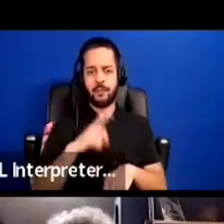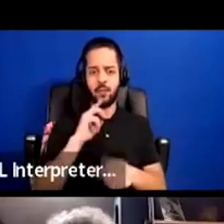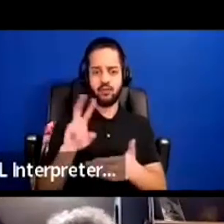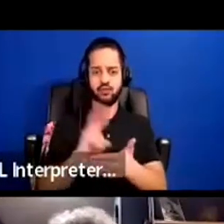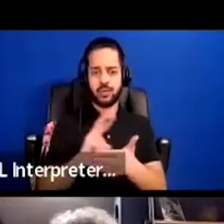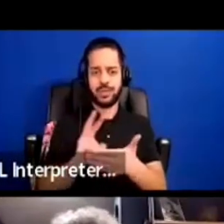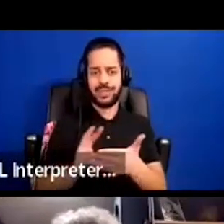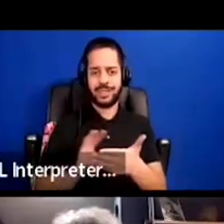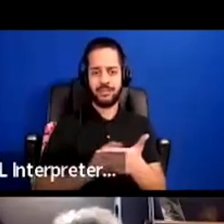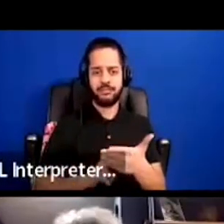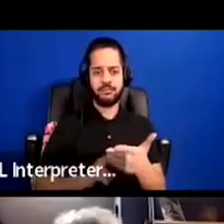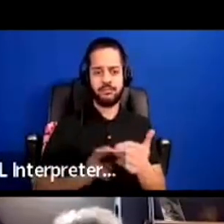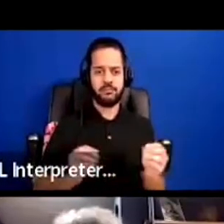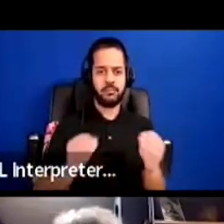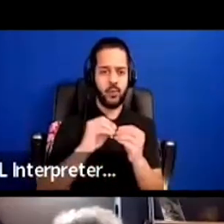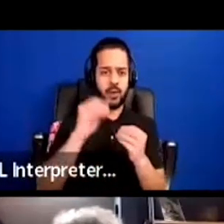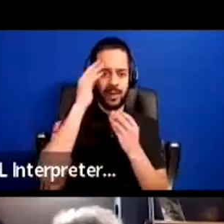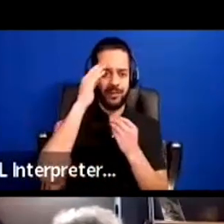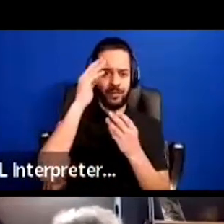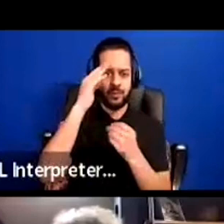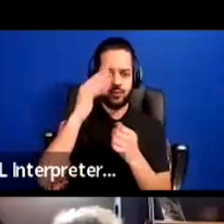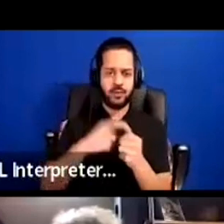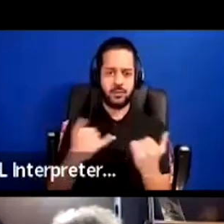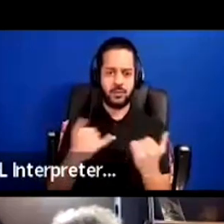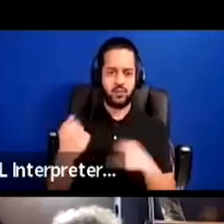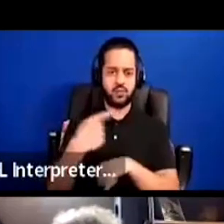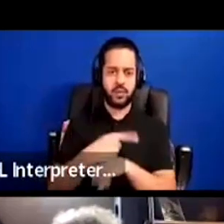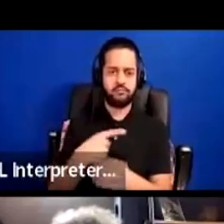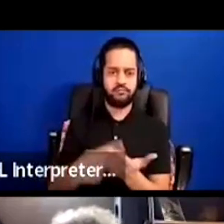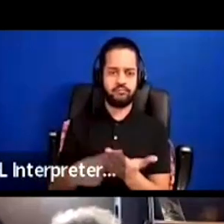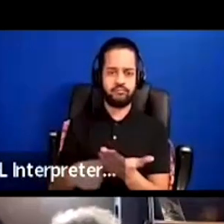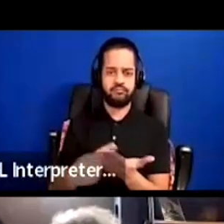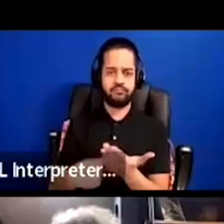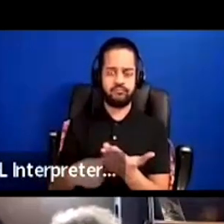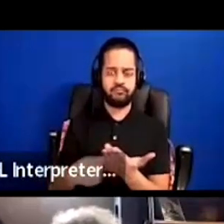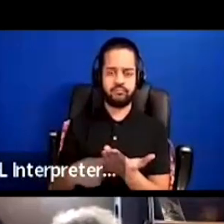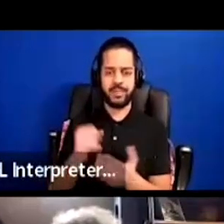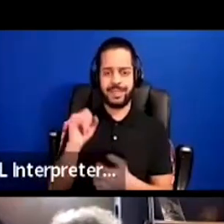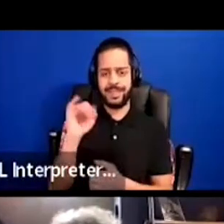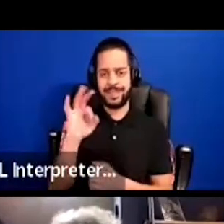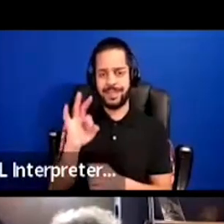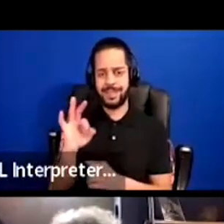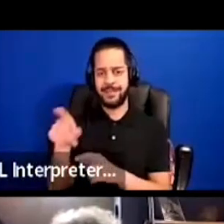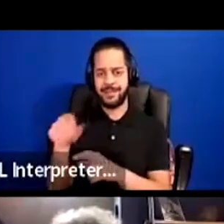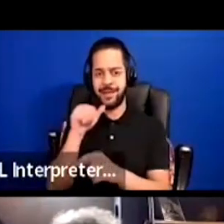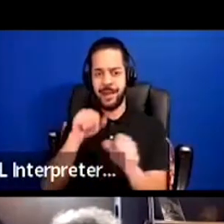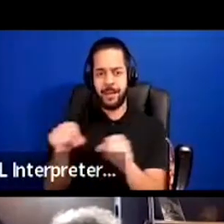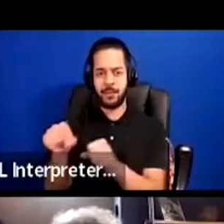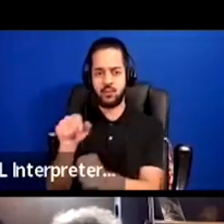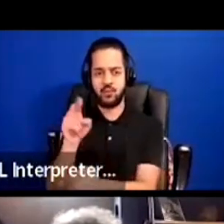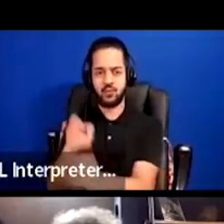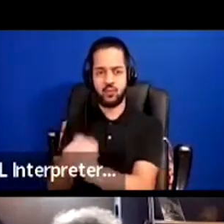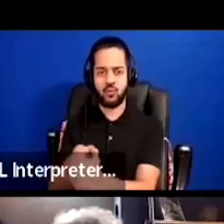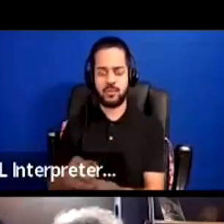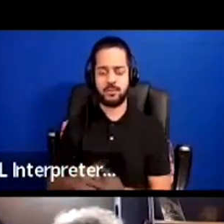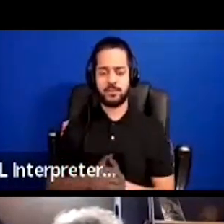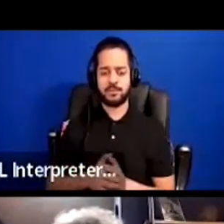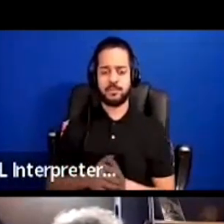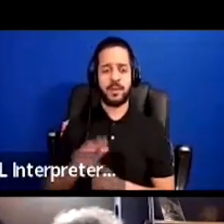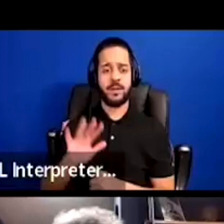more detail of the conversations that took place in the groups who weren't able to join. So group